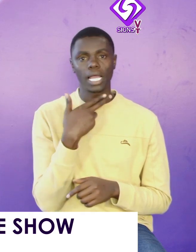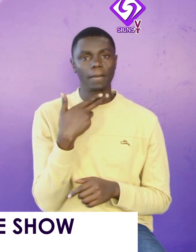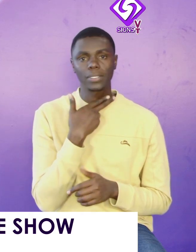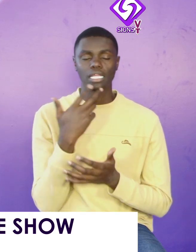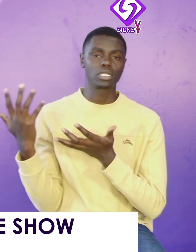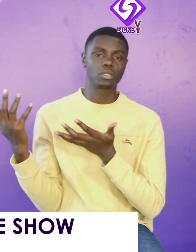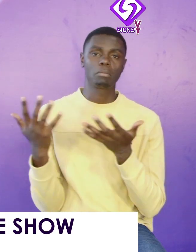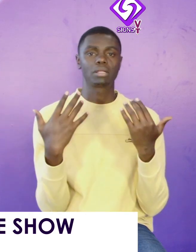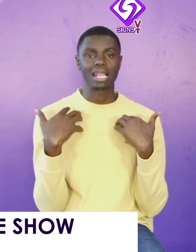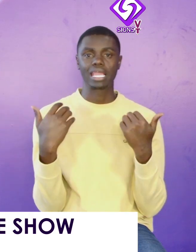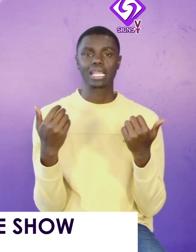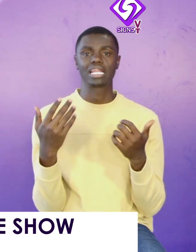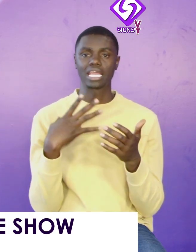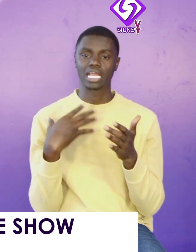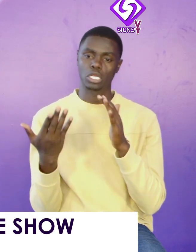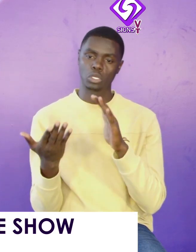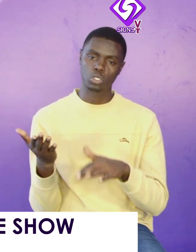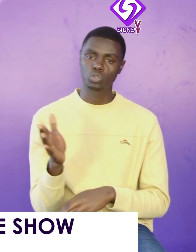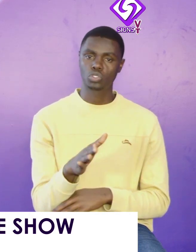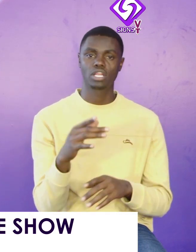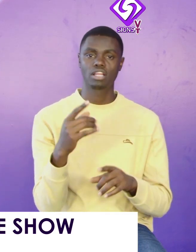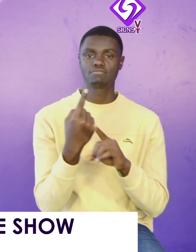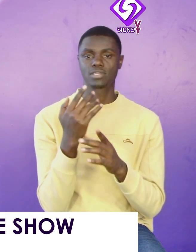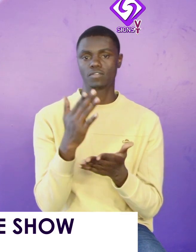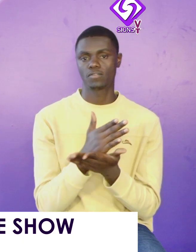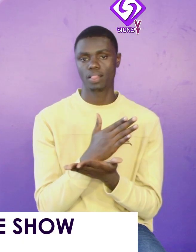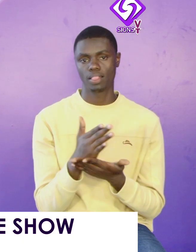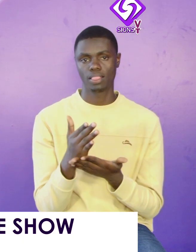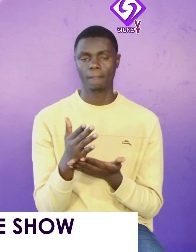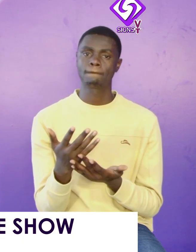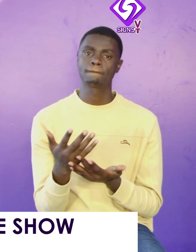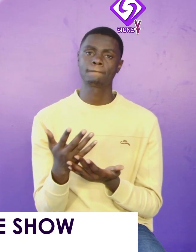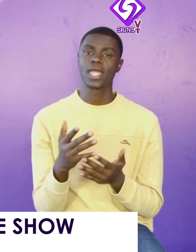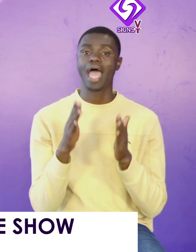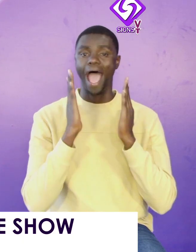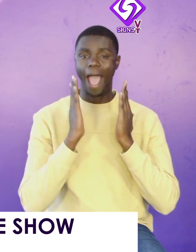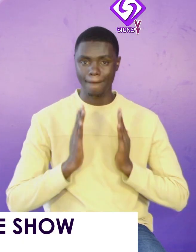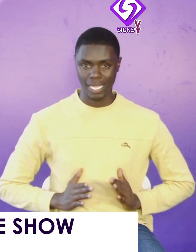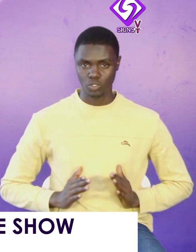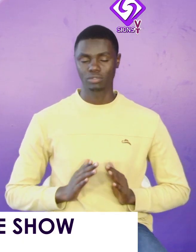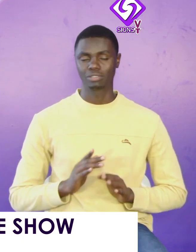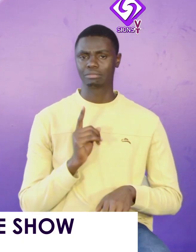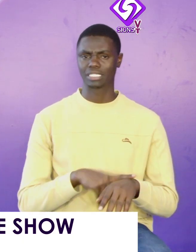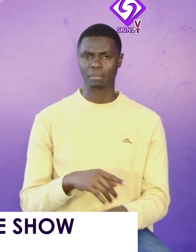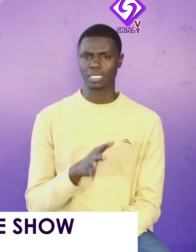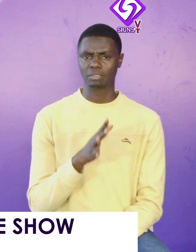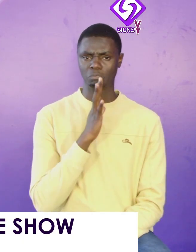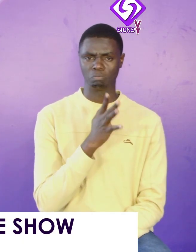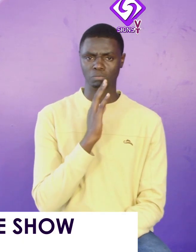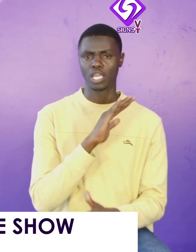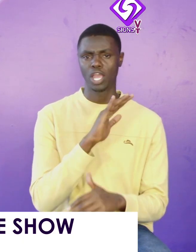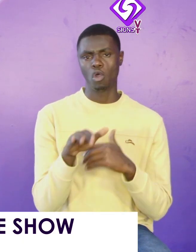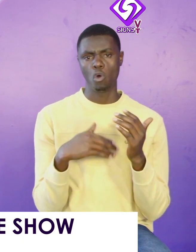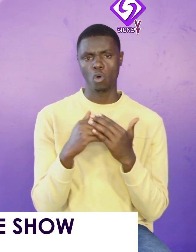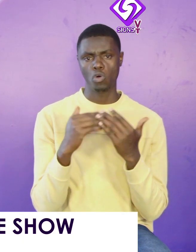healing and restoration in our different sectors. More or less, a person that when they speak, all our